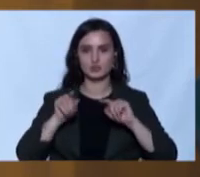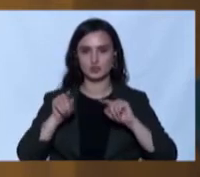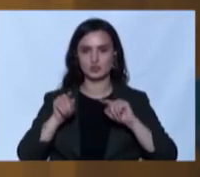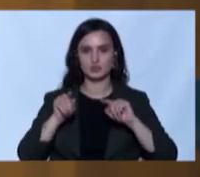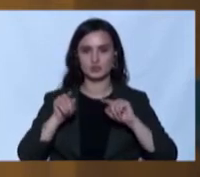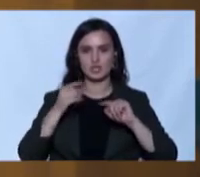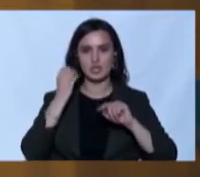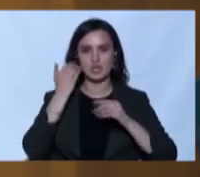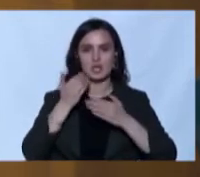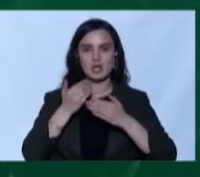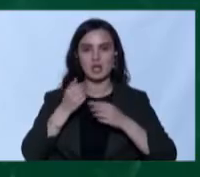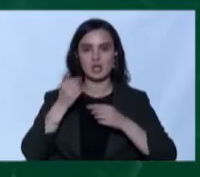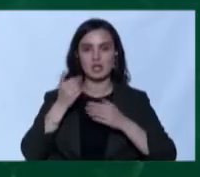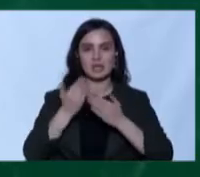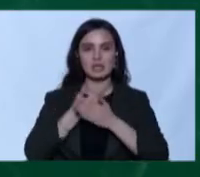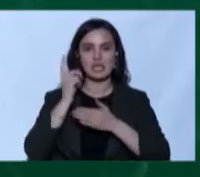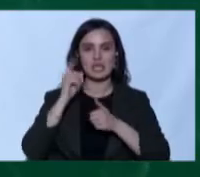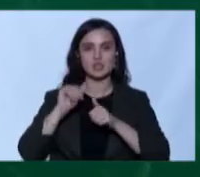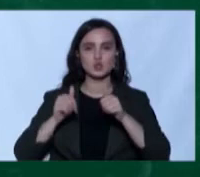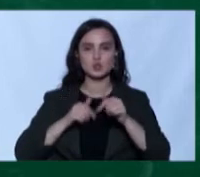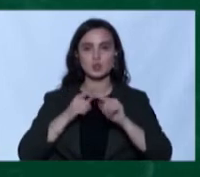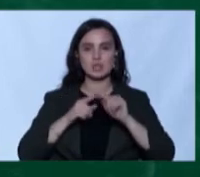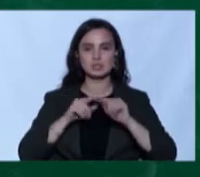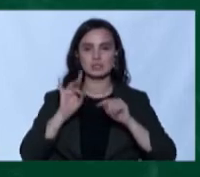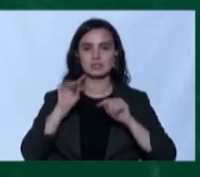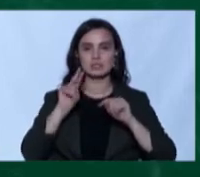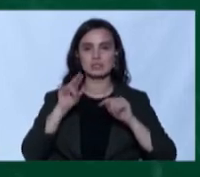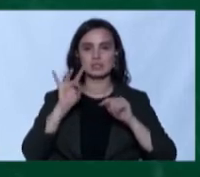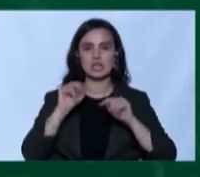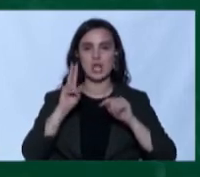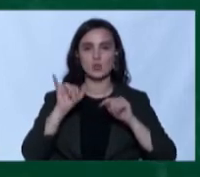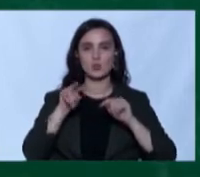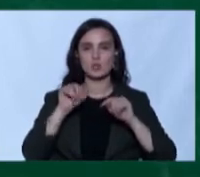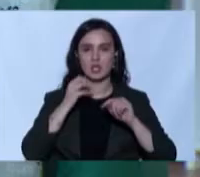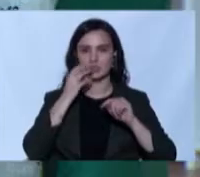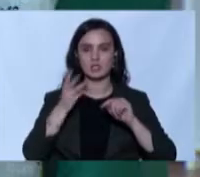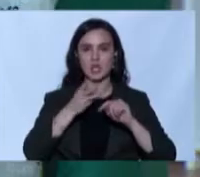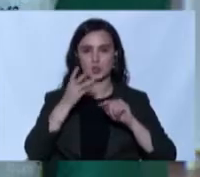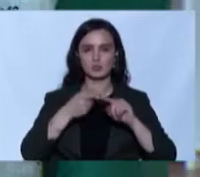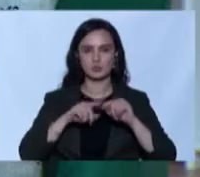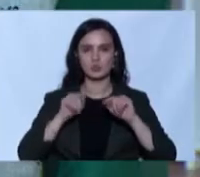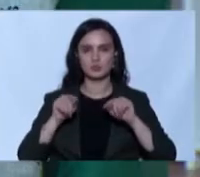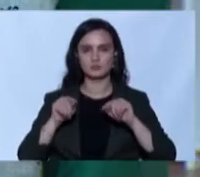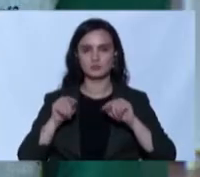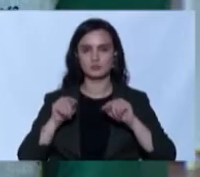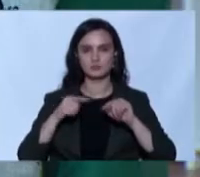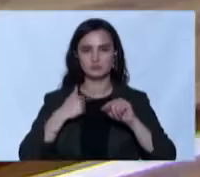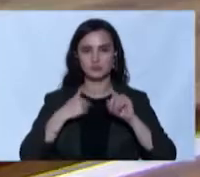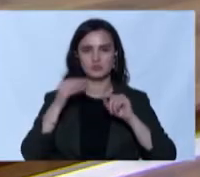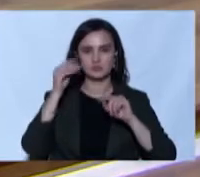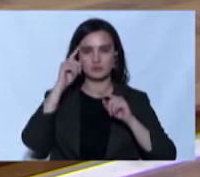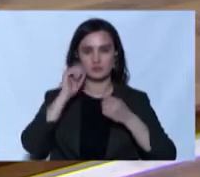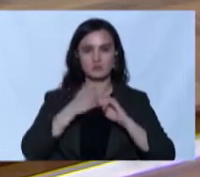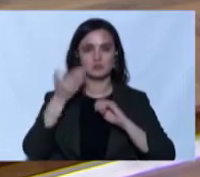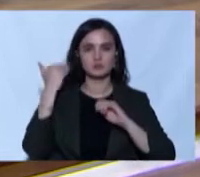nightmares and legends, Dracula. And you know, Daryl, I really can't get enough of this genre. As we remember, last